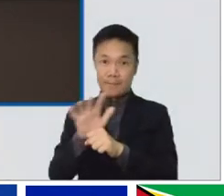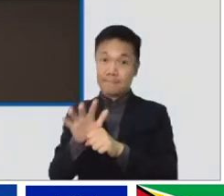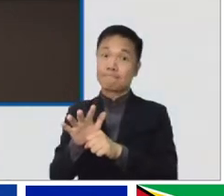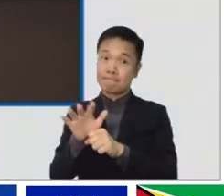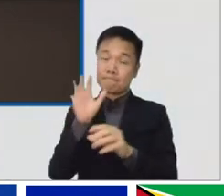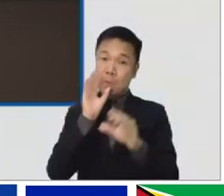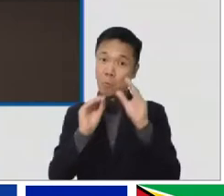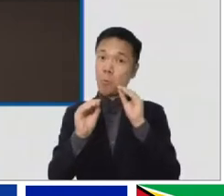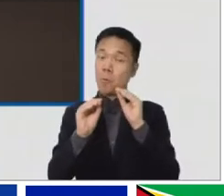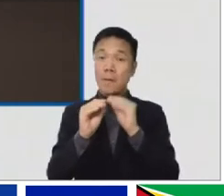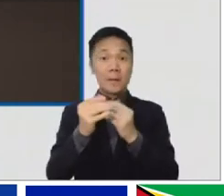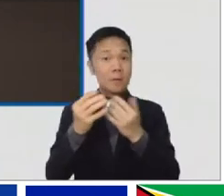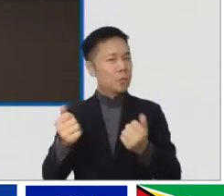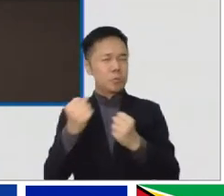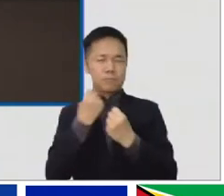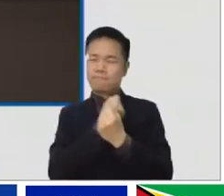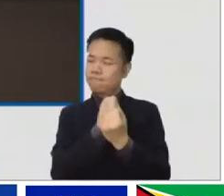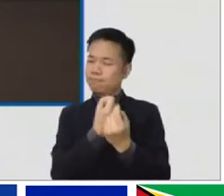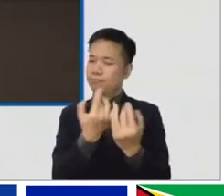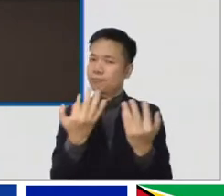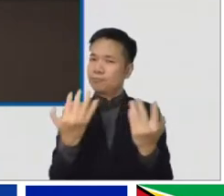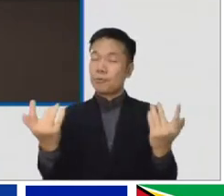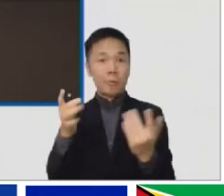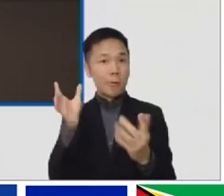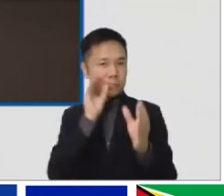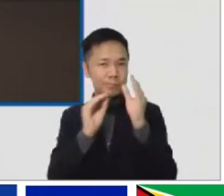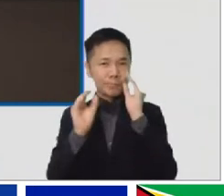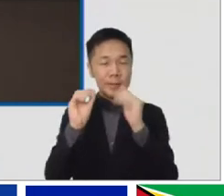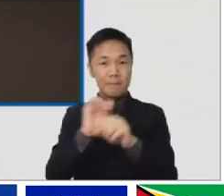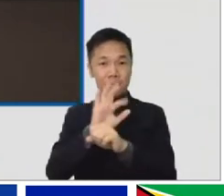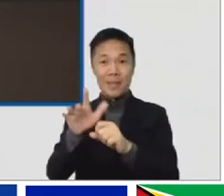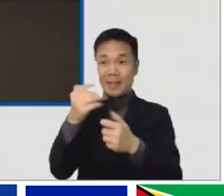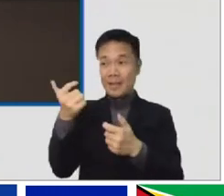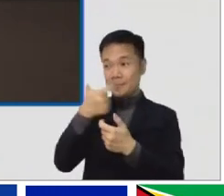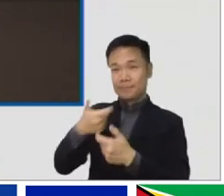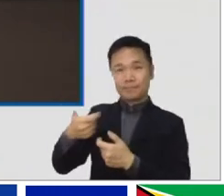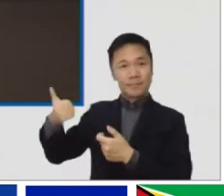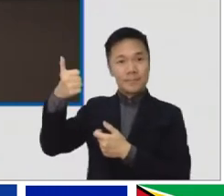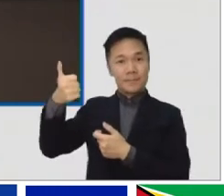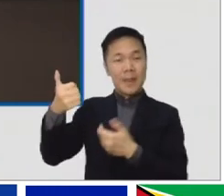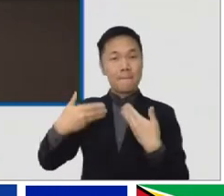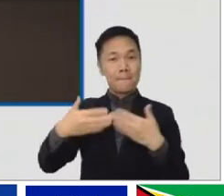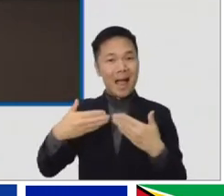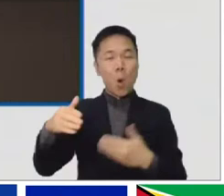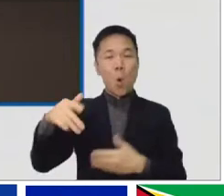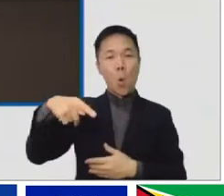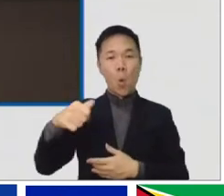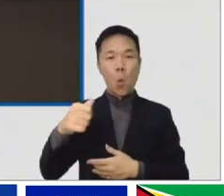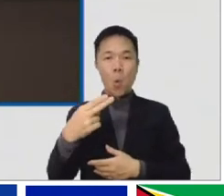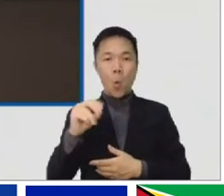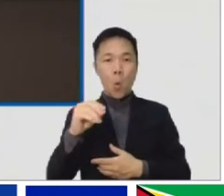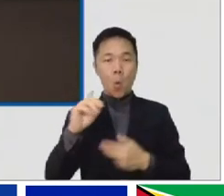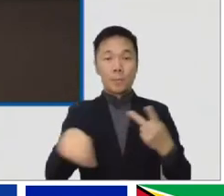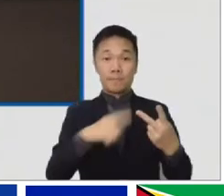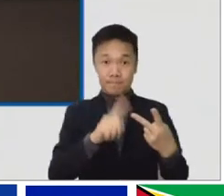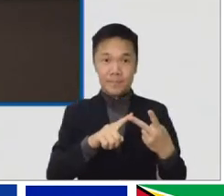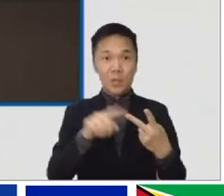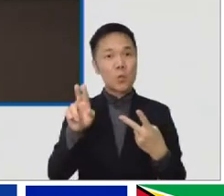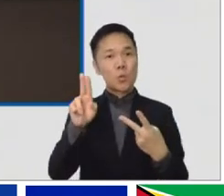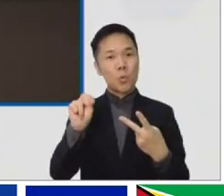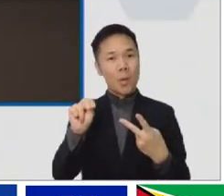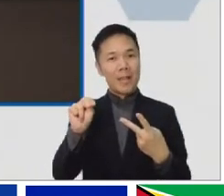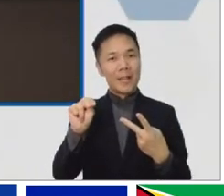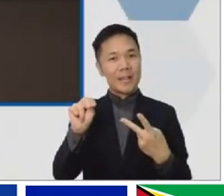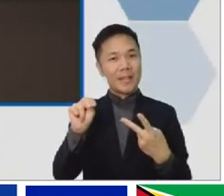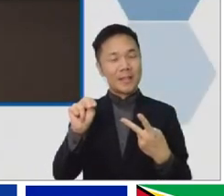the Pan American Health Organization, or PAHO, the United Nations Office for Disaster Risk Reduction, UNDRR,